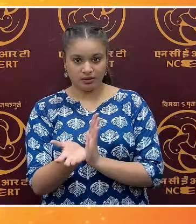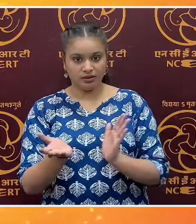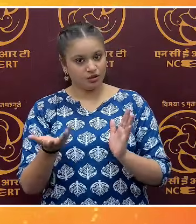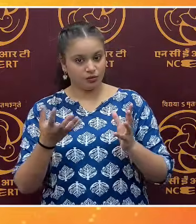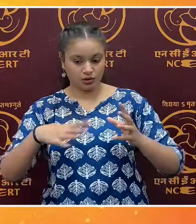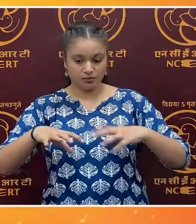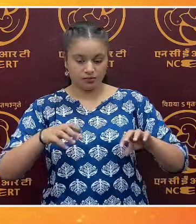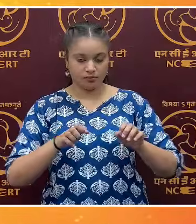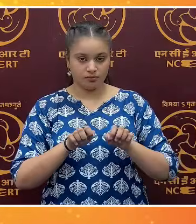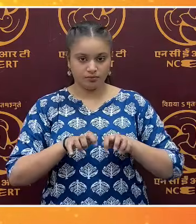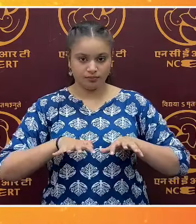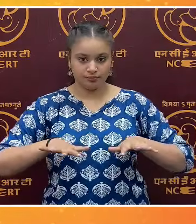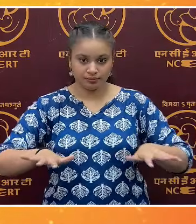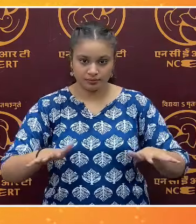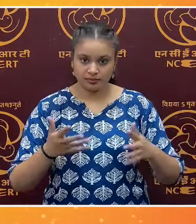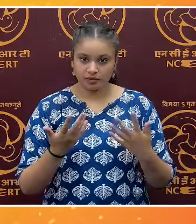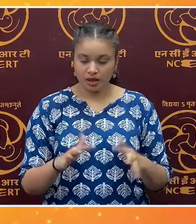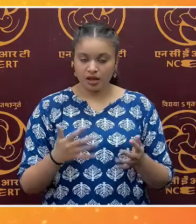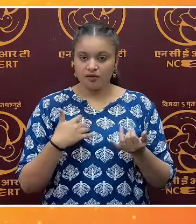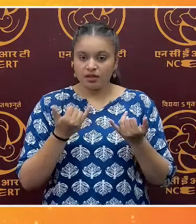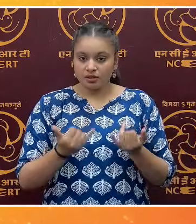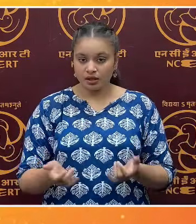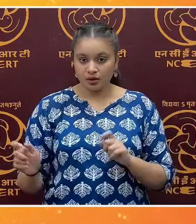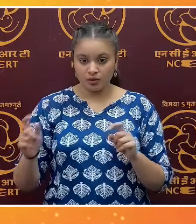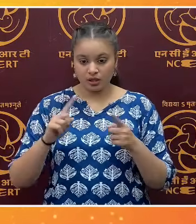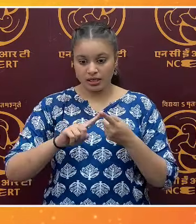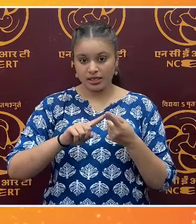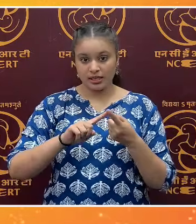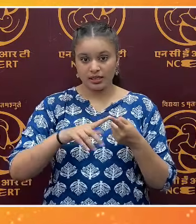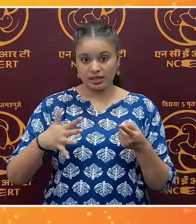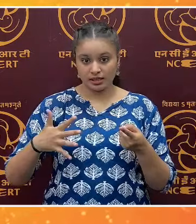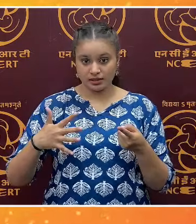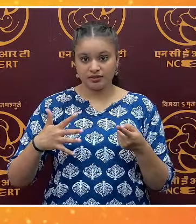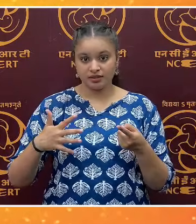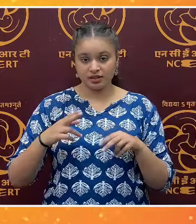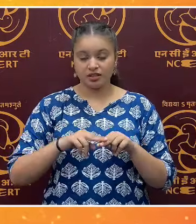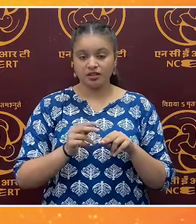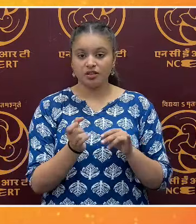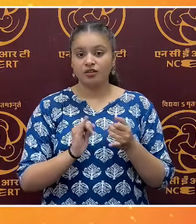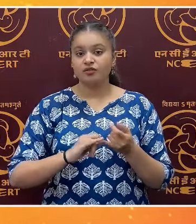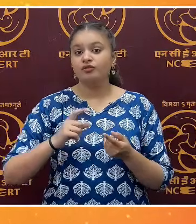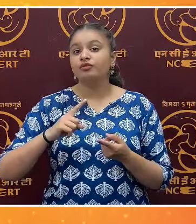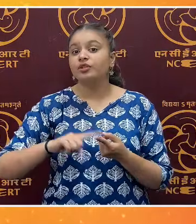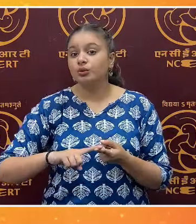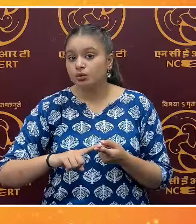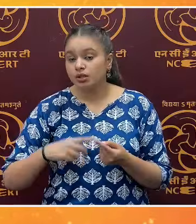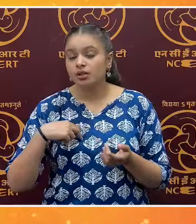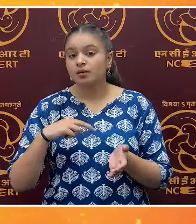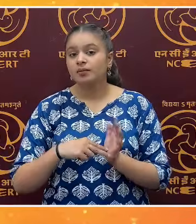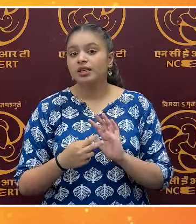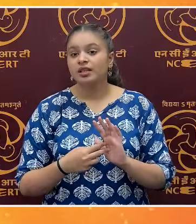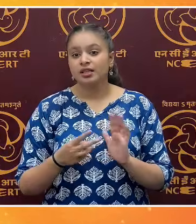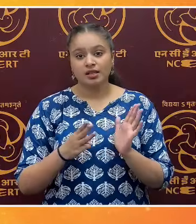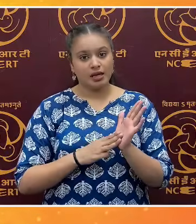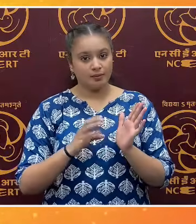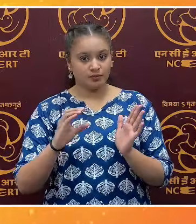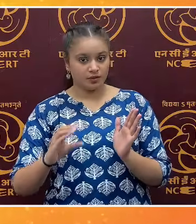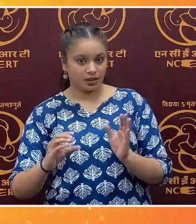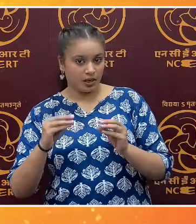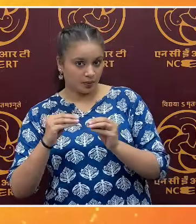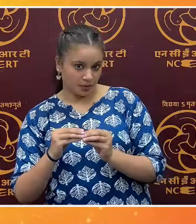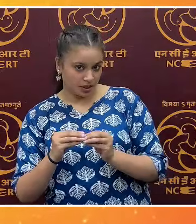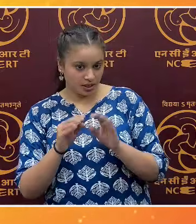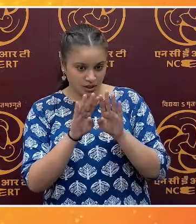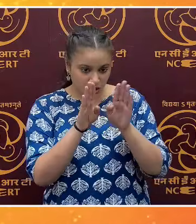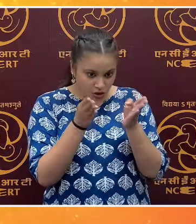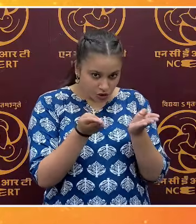here. And here this is the electricity board fuse is also there. The fuse also, like MCBs are the mini circuit